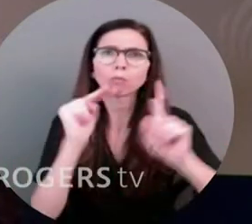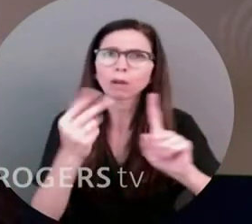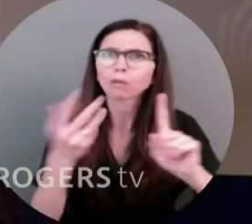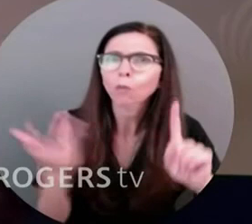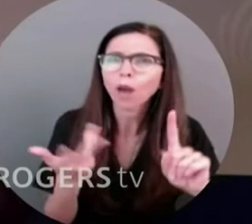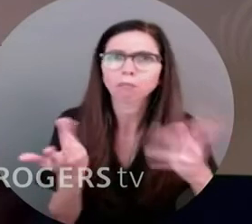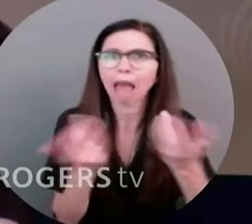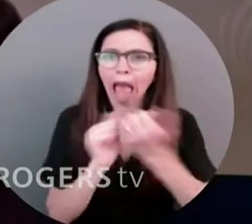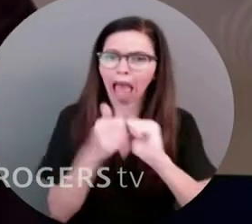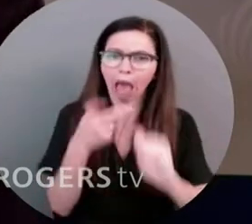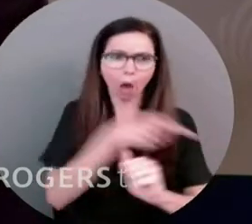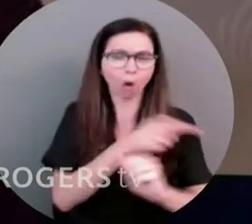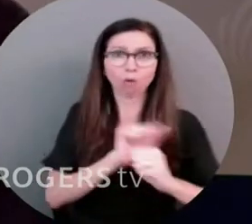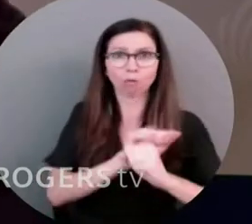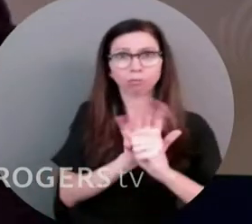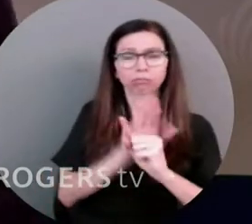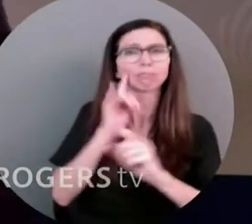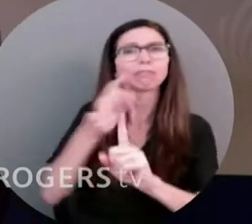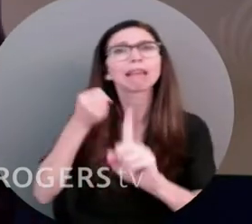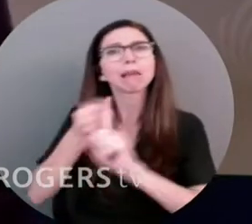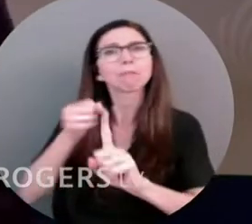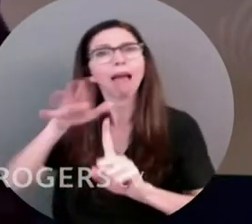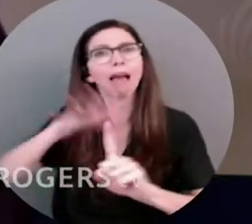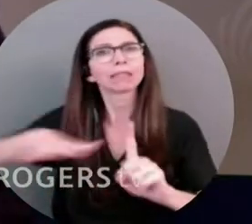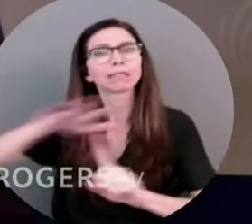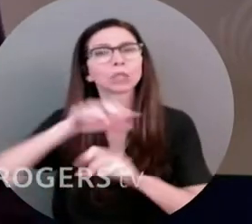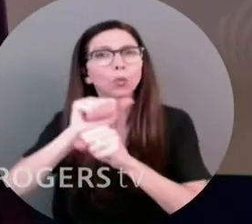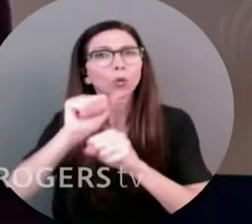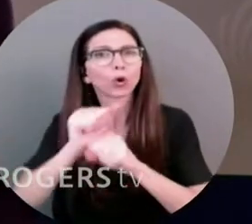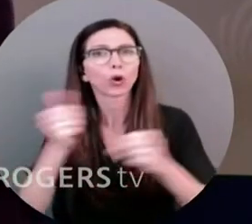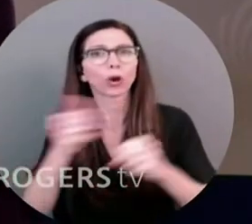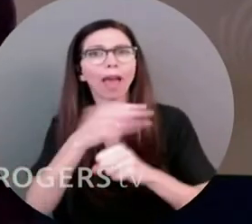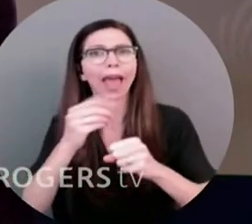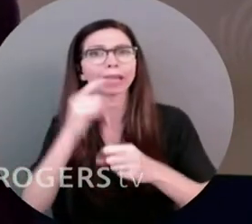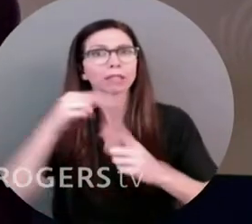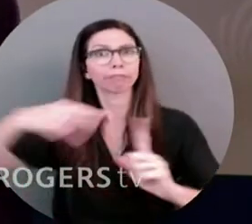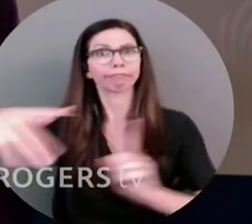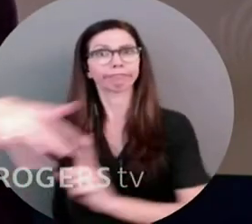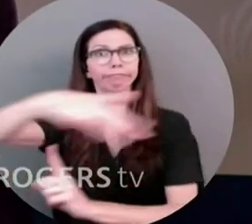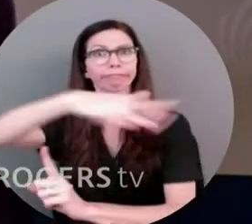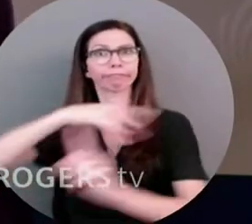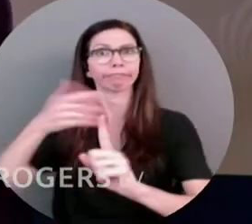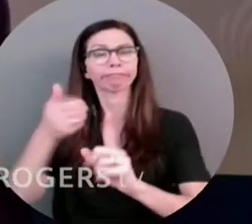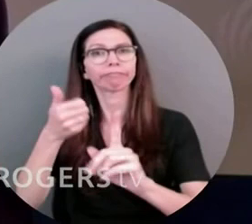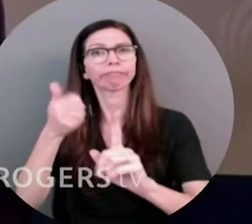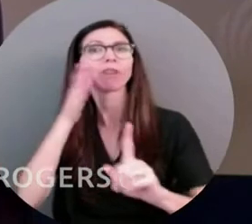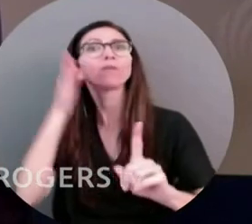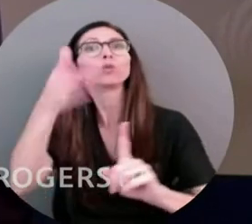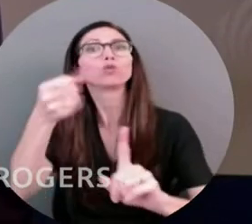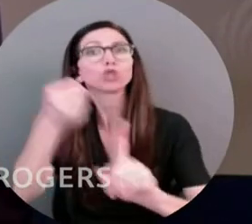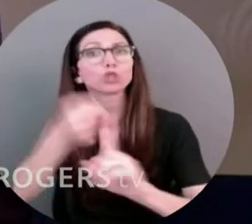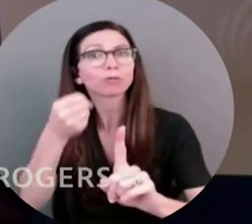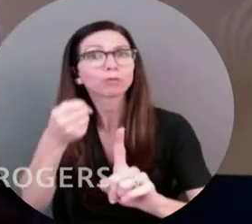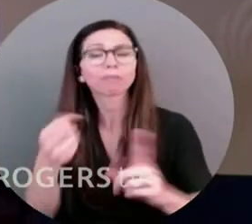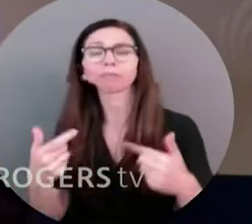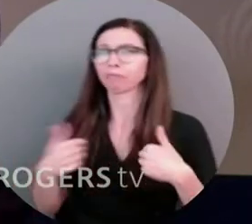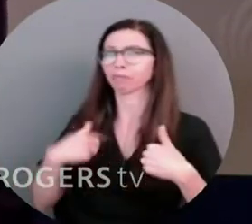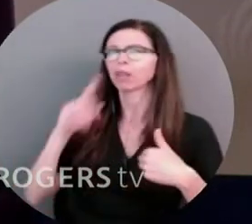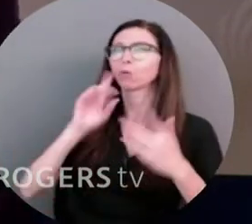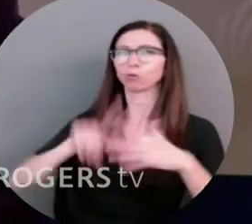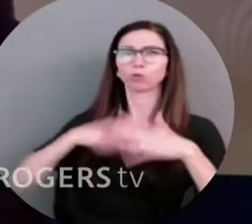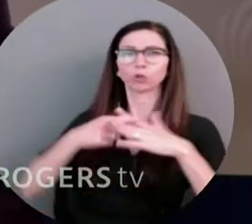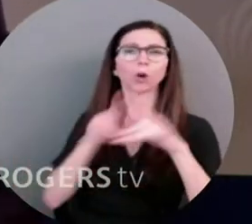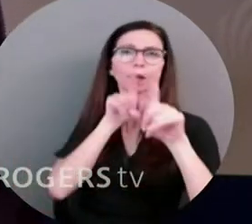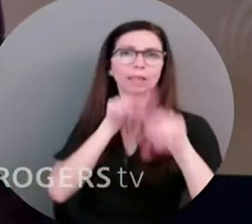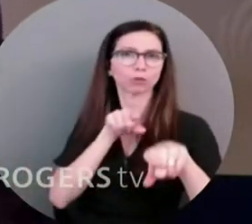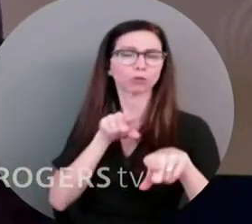live. I'll start and then ask Steve Willis to offer some supplementary comments. I give